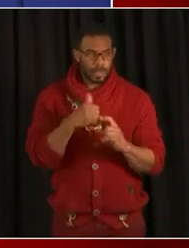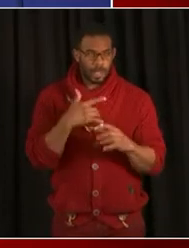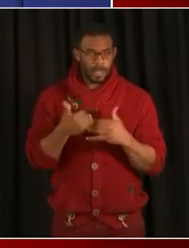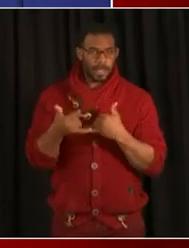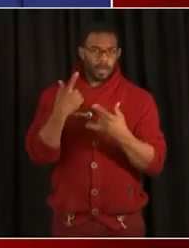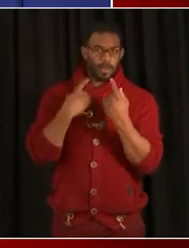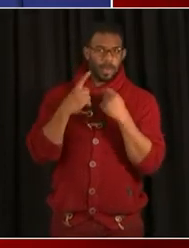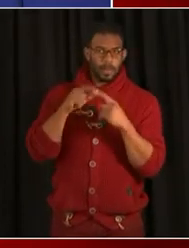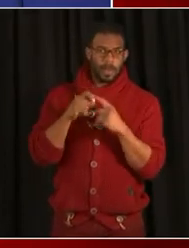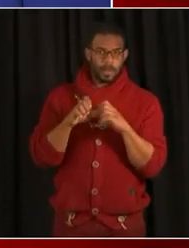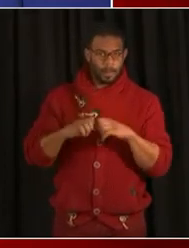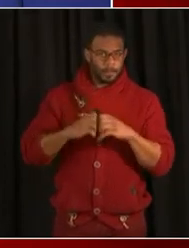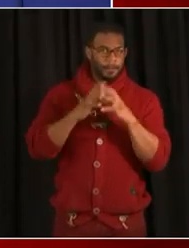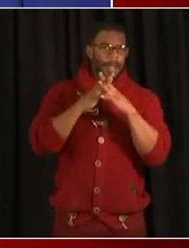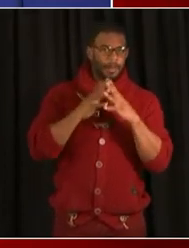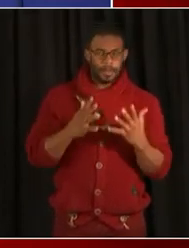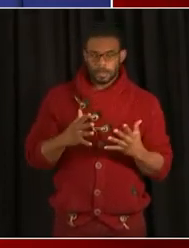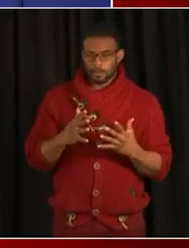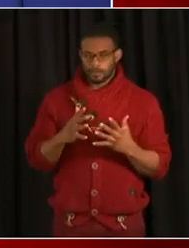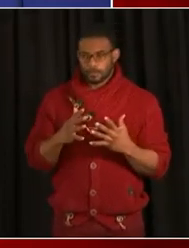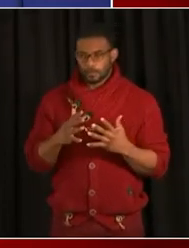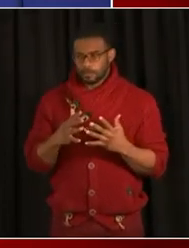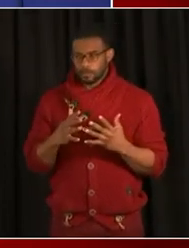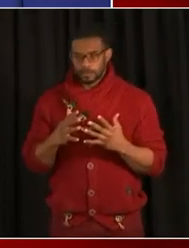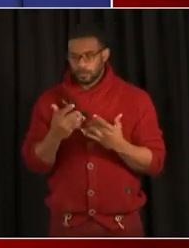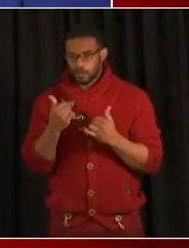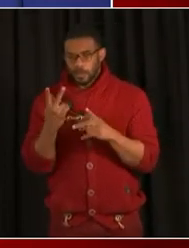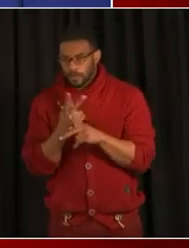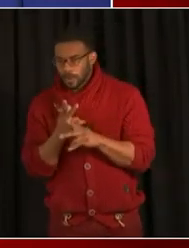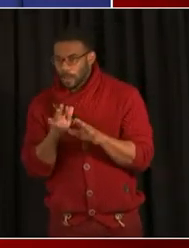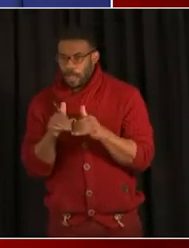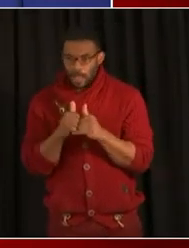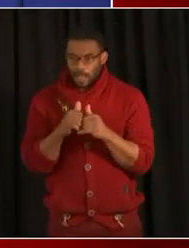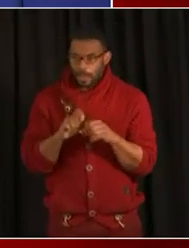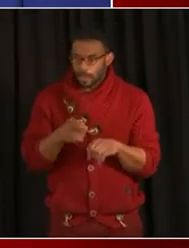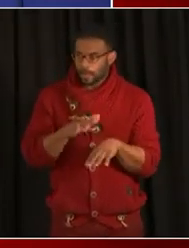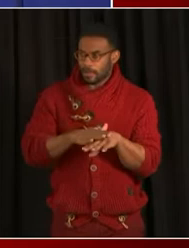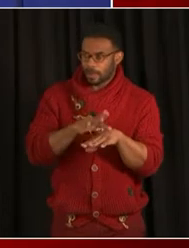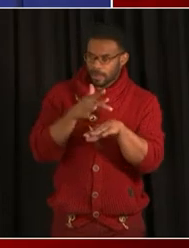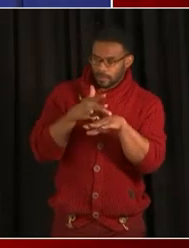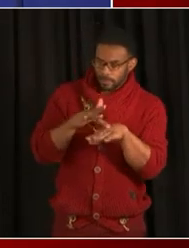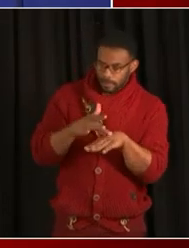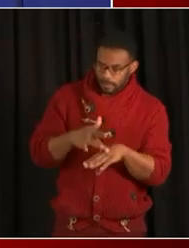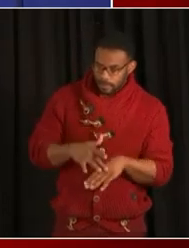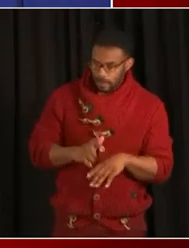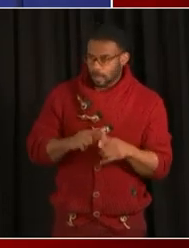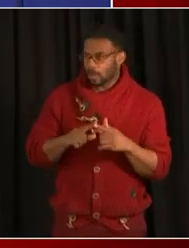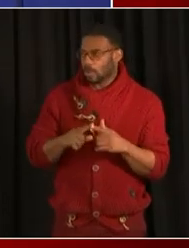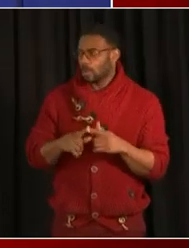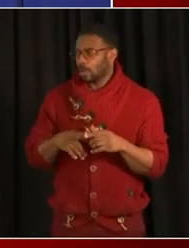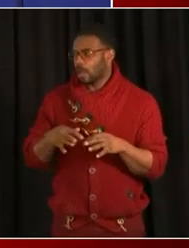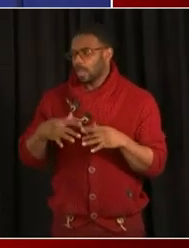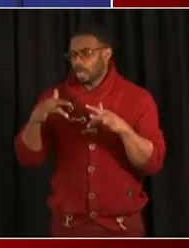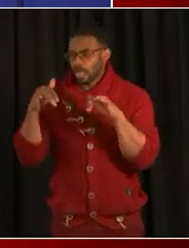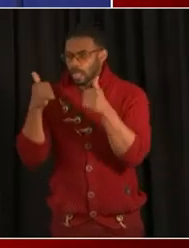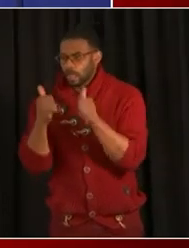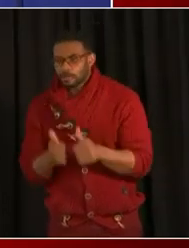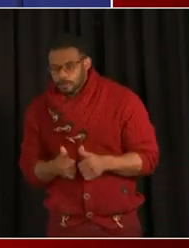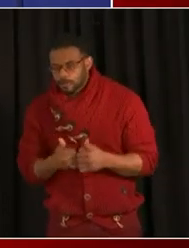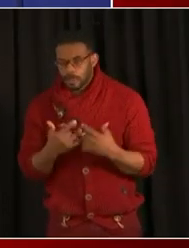When I get questions about pop-ups and trying to figure out how to activate vacant spaces or